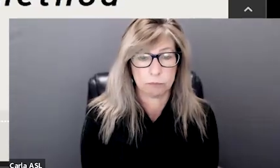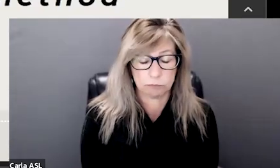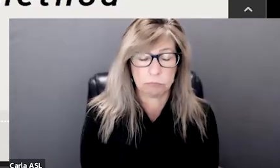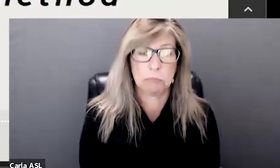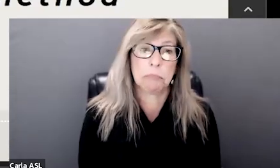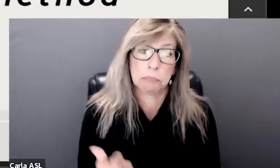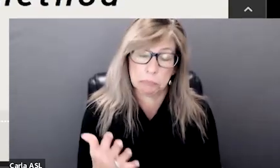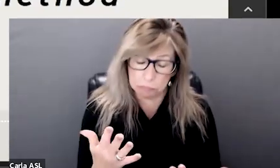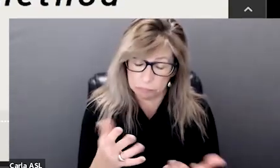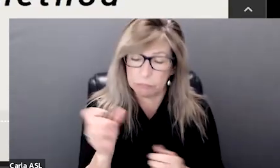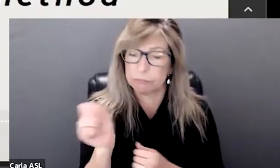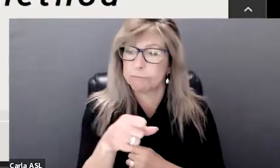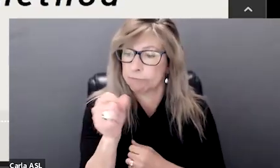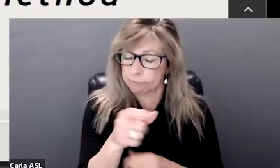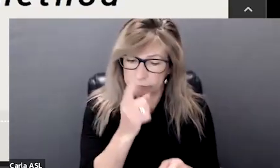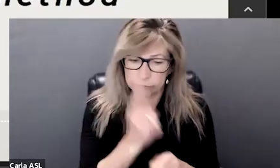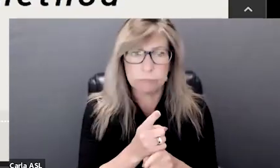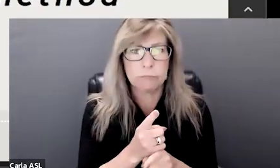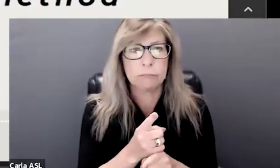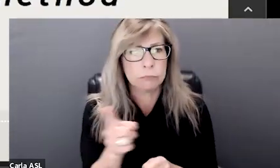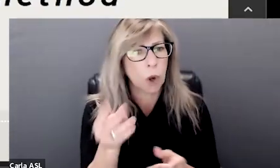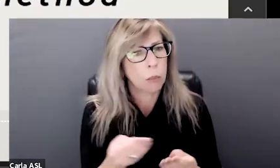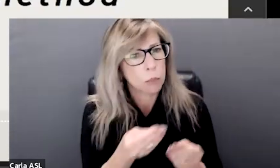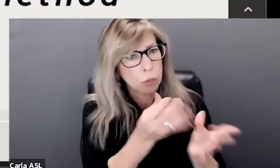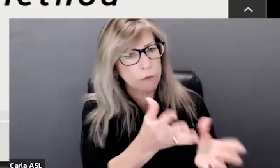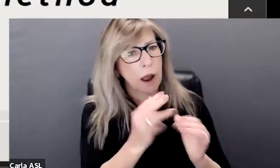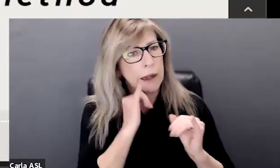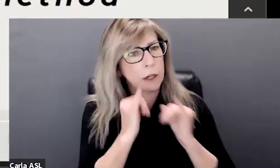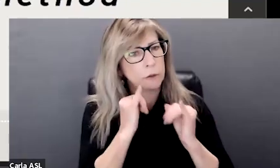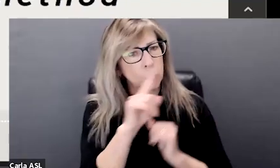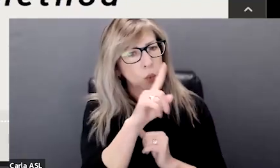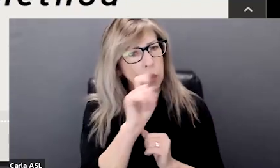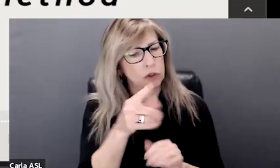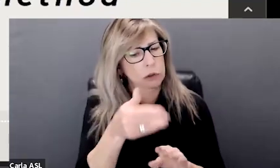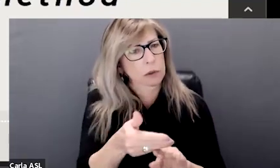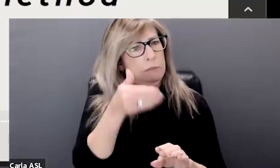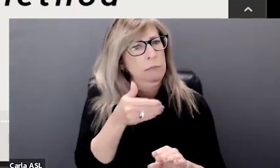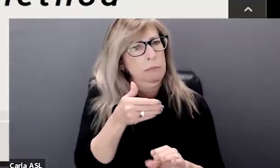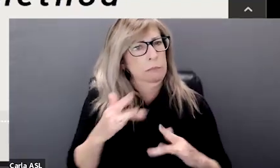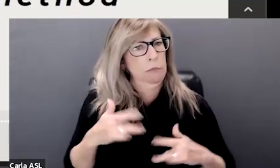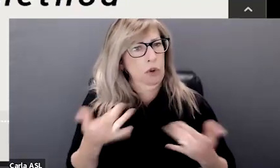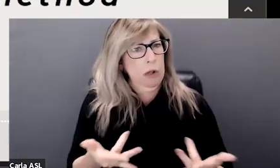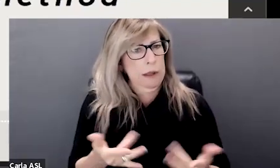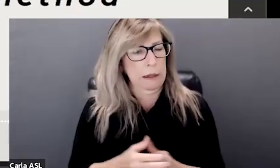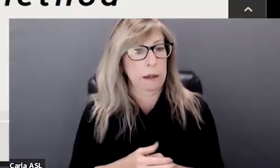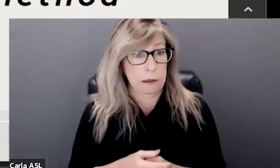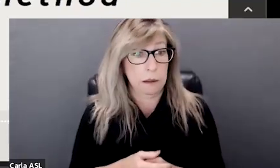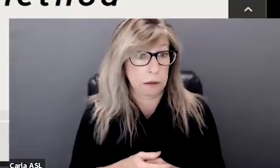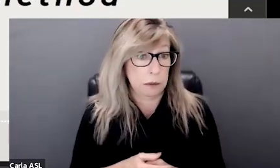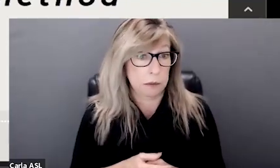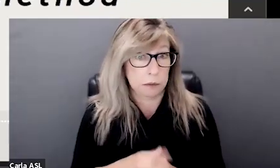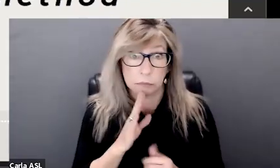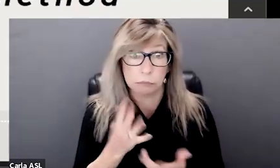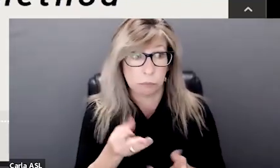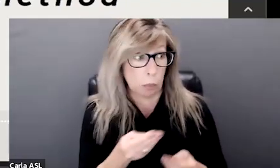Providing interview, yes, thank you very much. Providing interview questions in advance. So advanced communication, providing them in